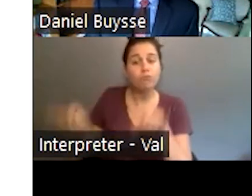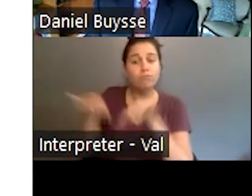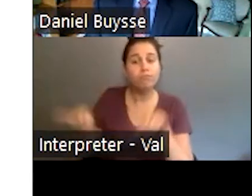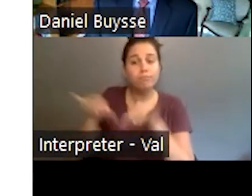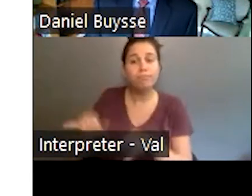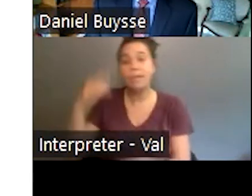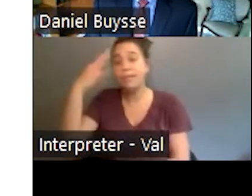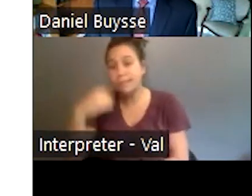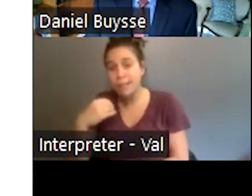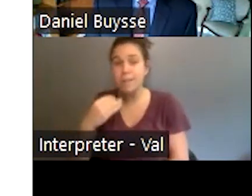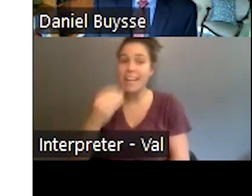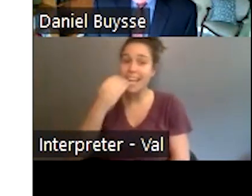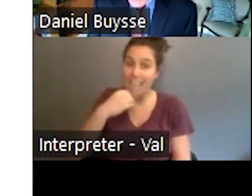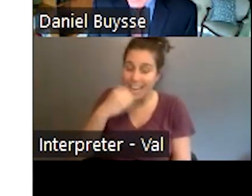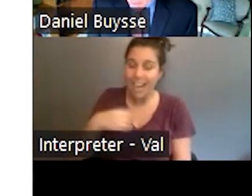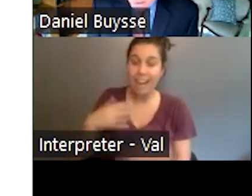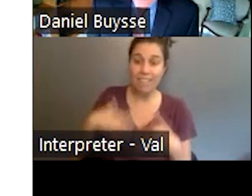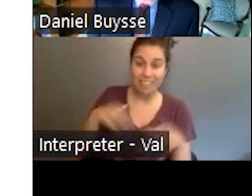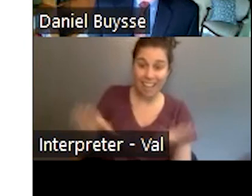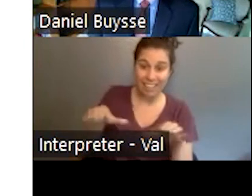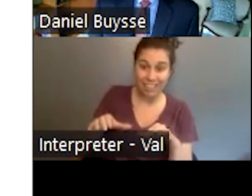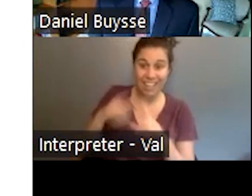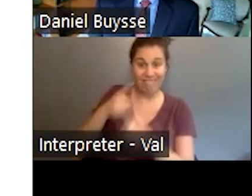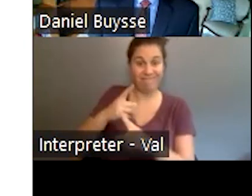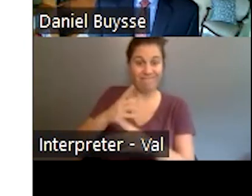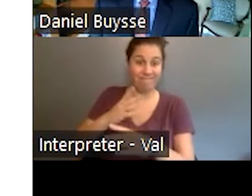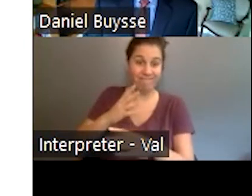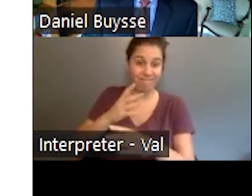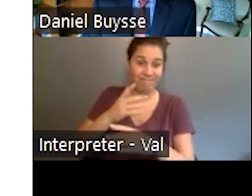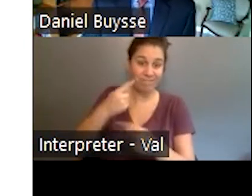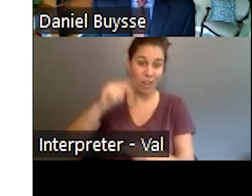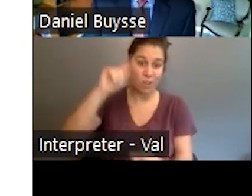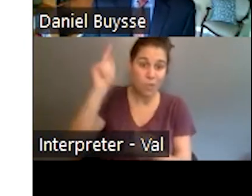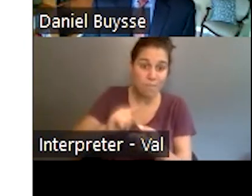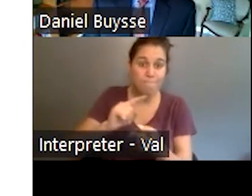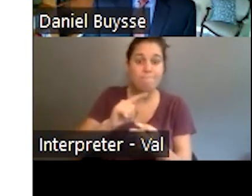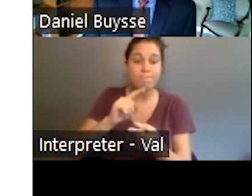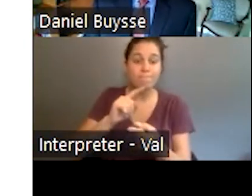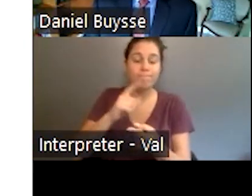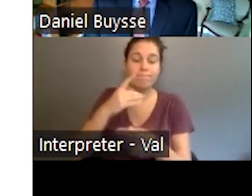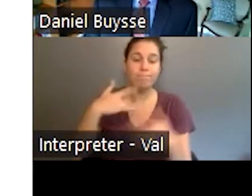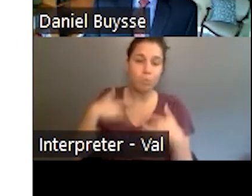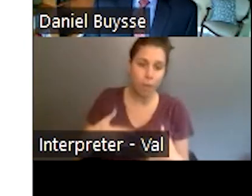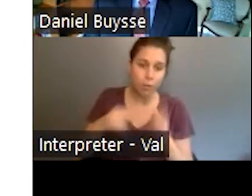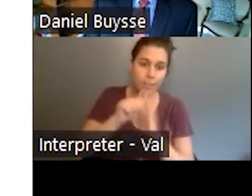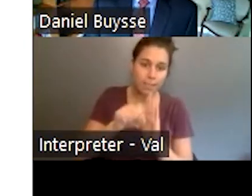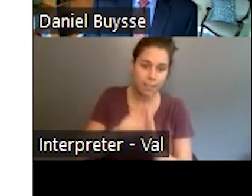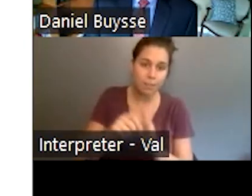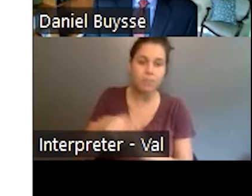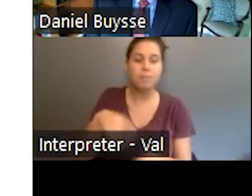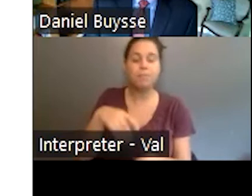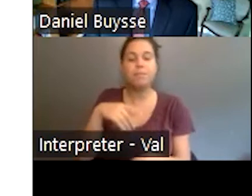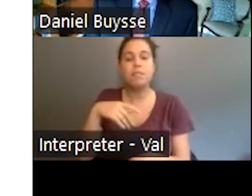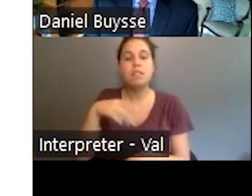activity to address depression symptoms in spousally bereaved adults. Marquise Hawkins is looking at a combination